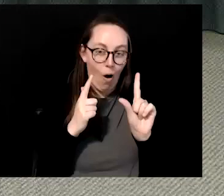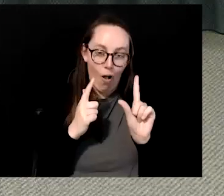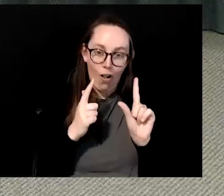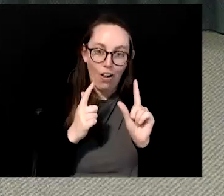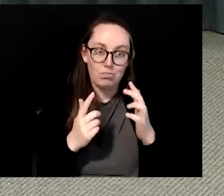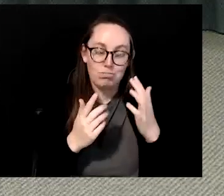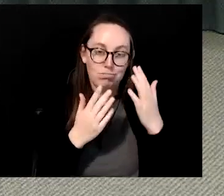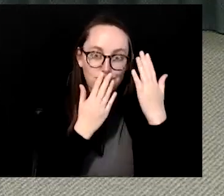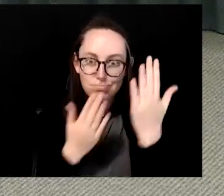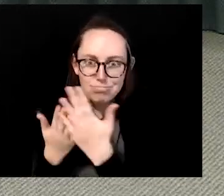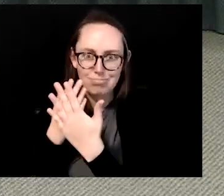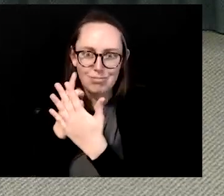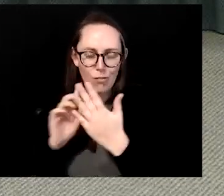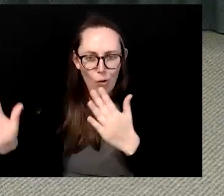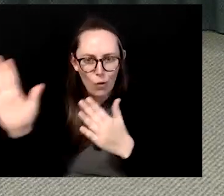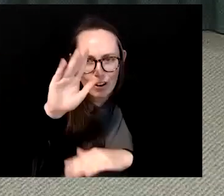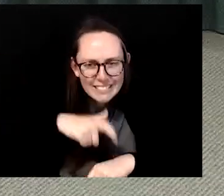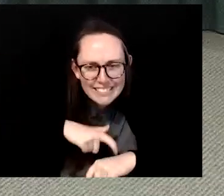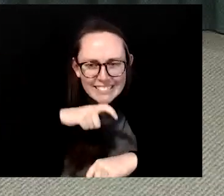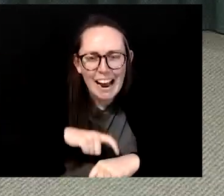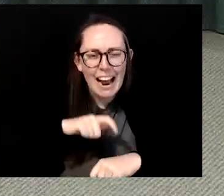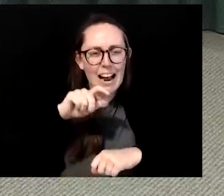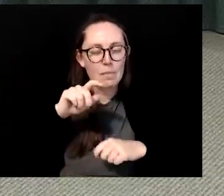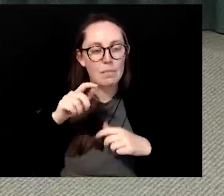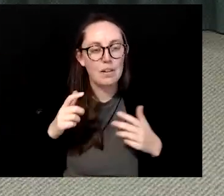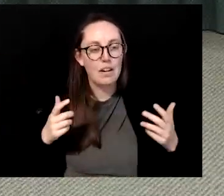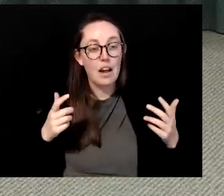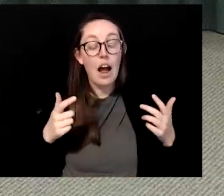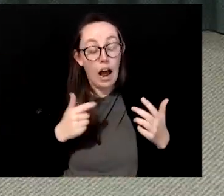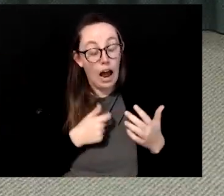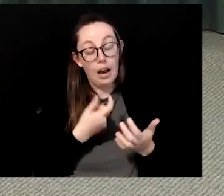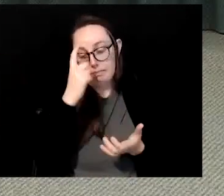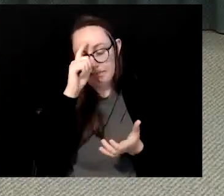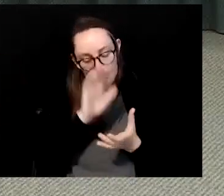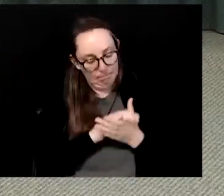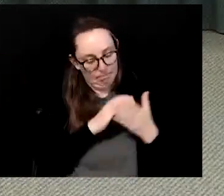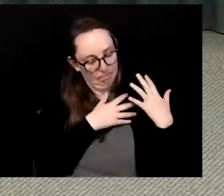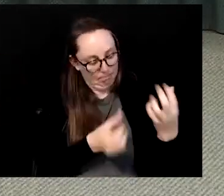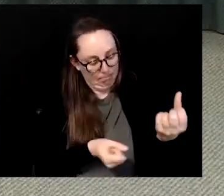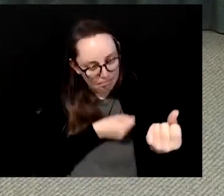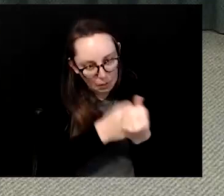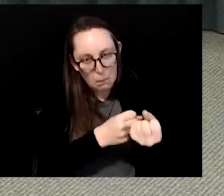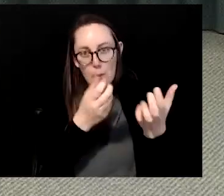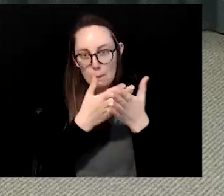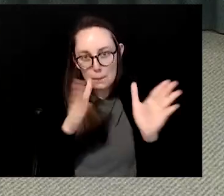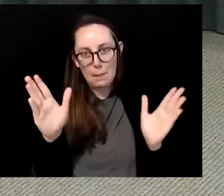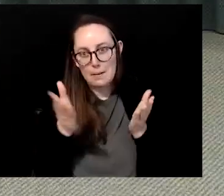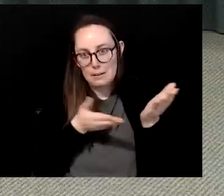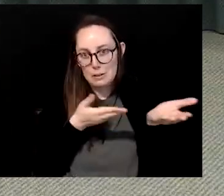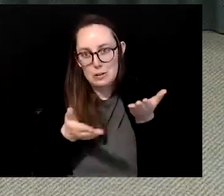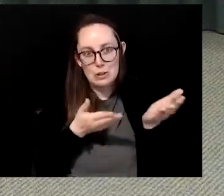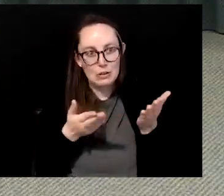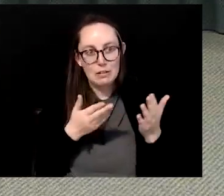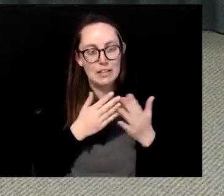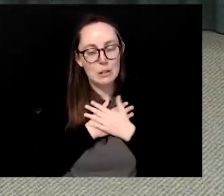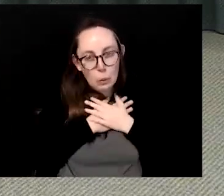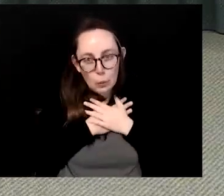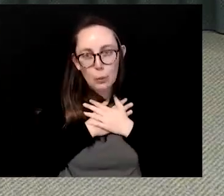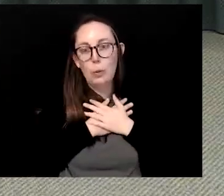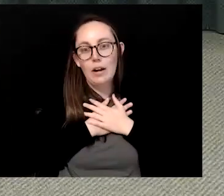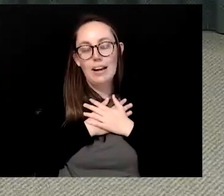town um you know Public Service I believe in very deeply and um I've been very grateful